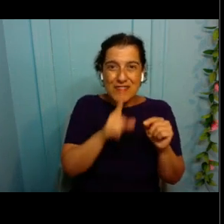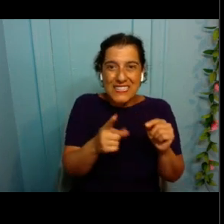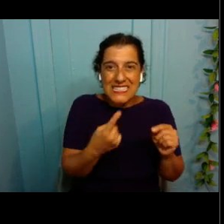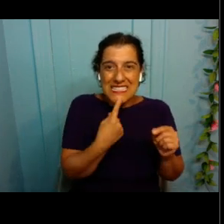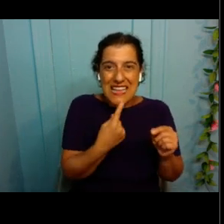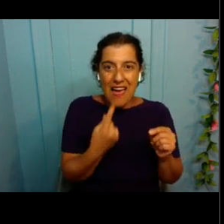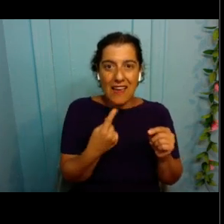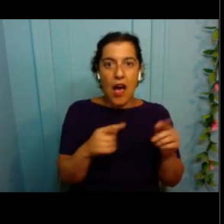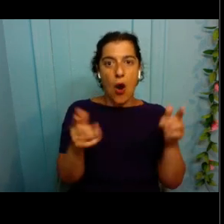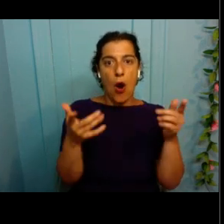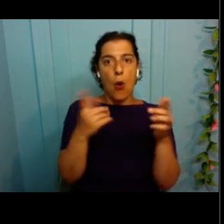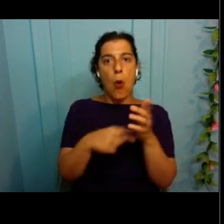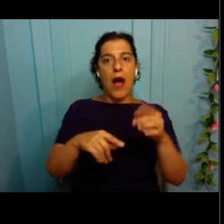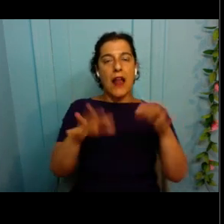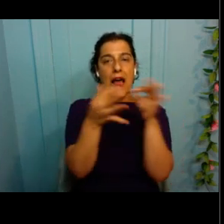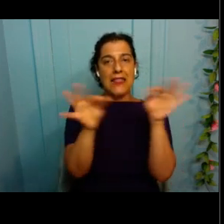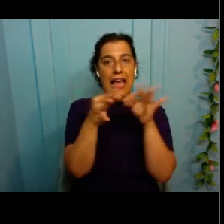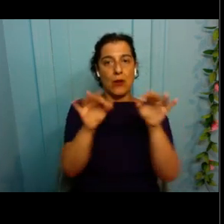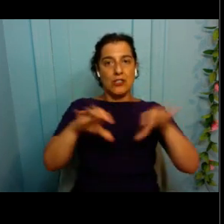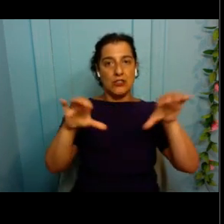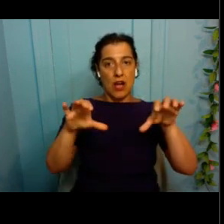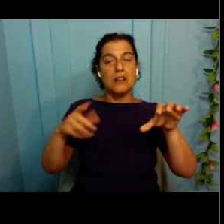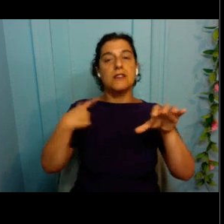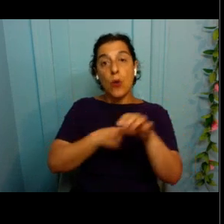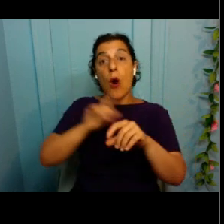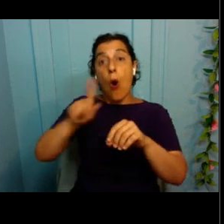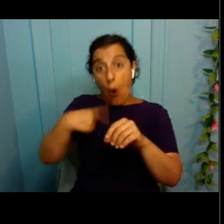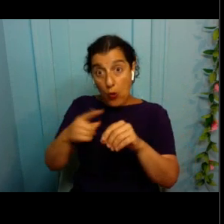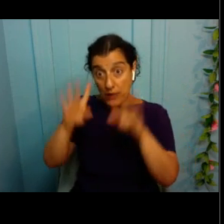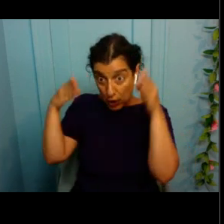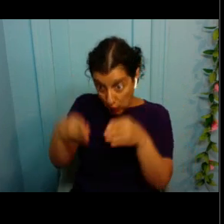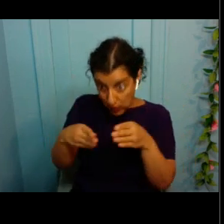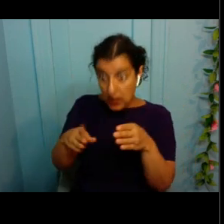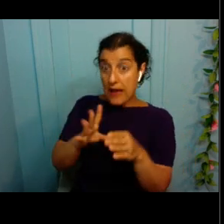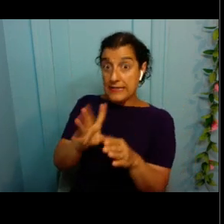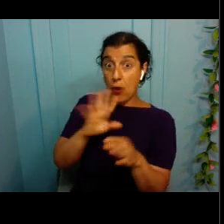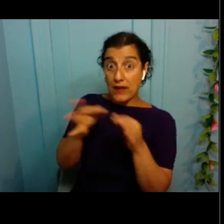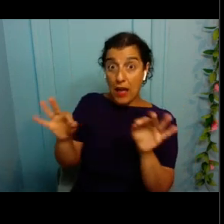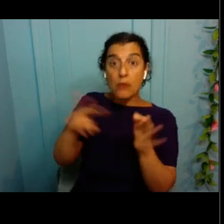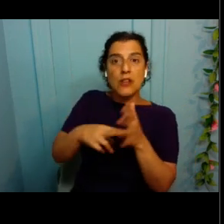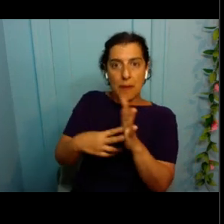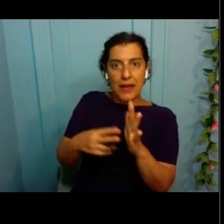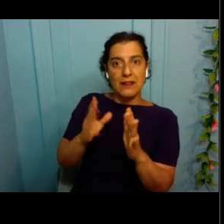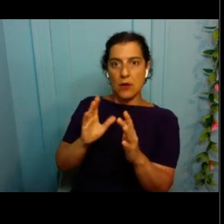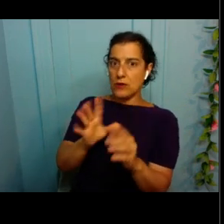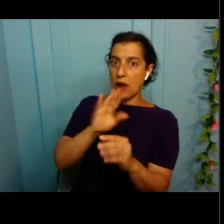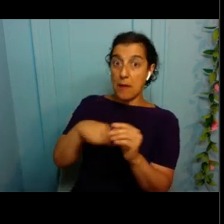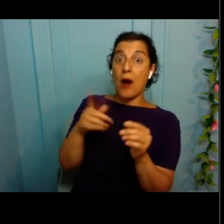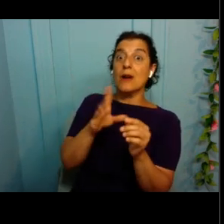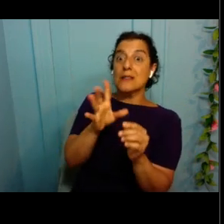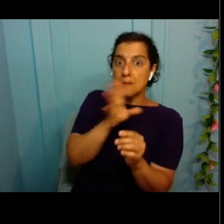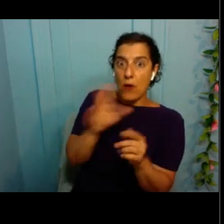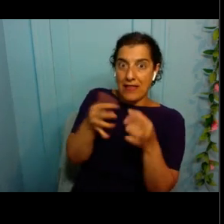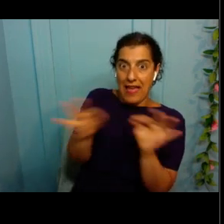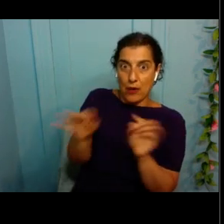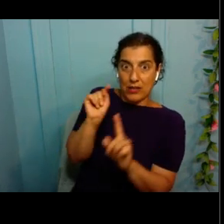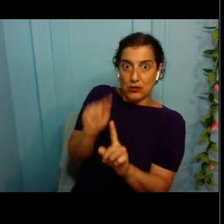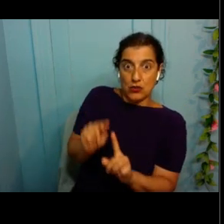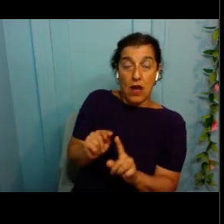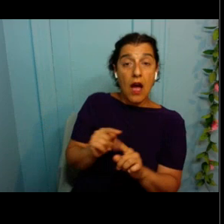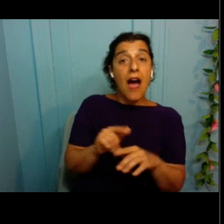language does. We're talking only about spoken language if we only look at spoken language. And many linguists will often behave as